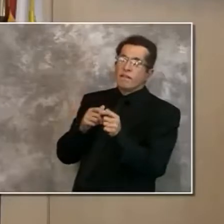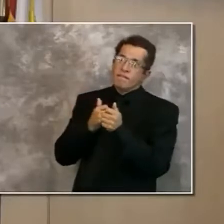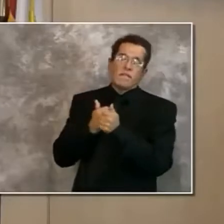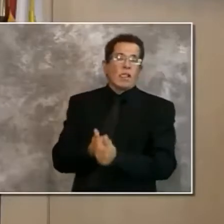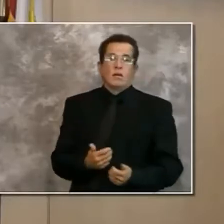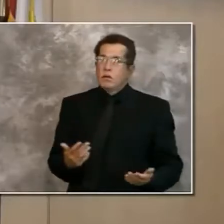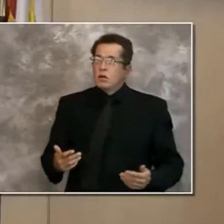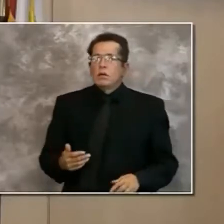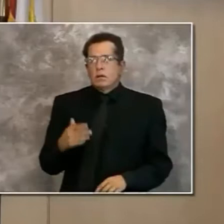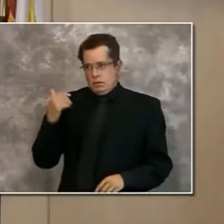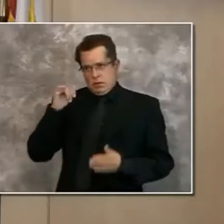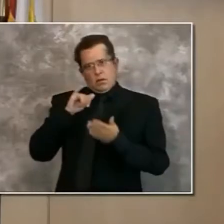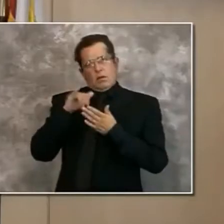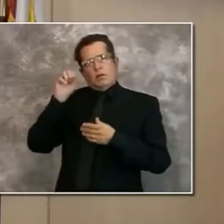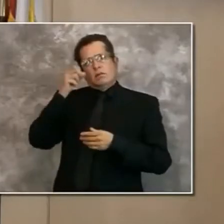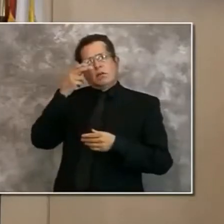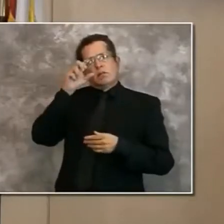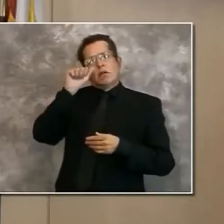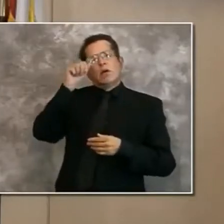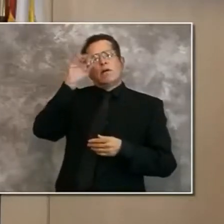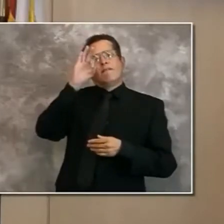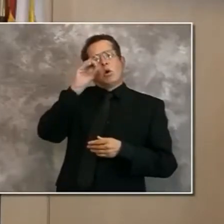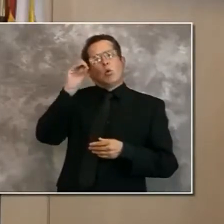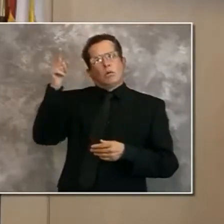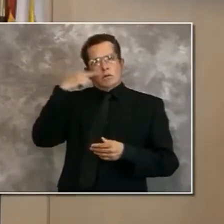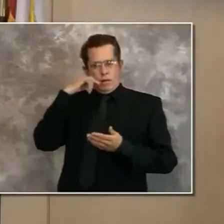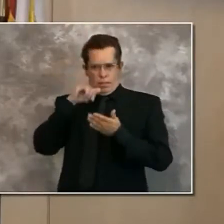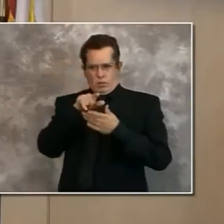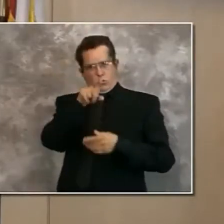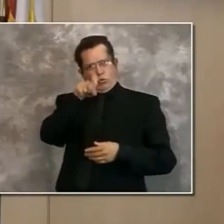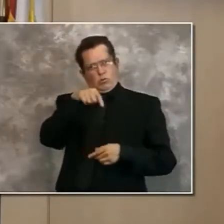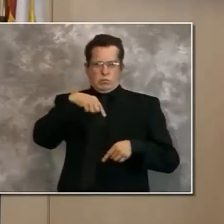They should get tested for COVID, should they?